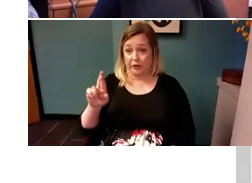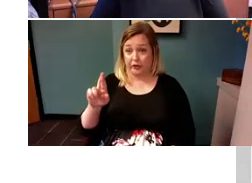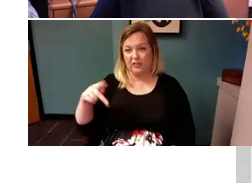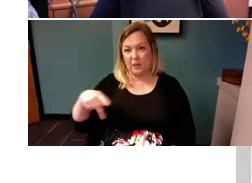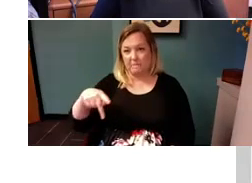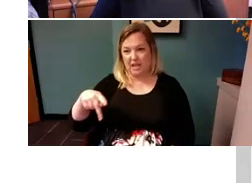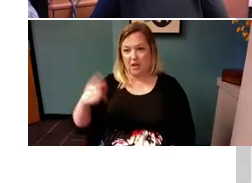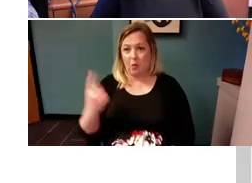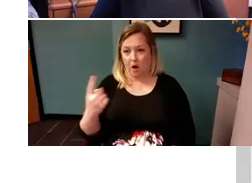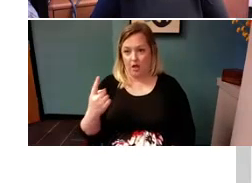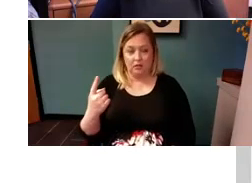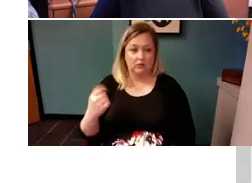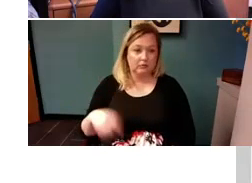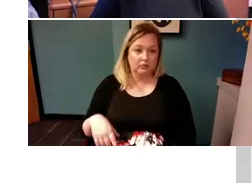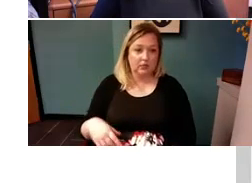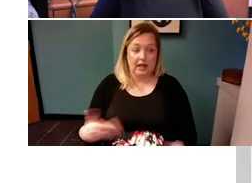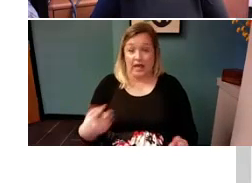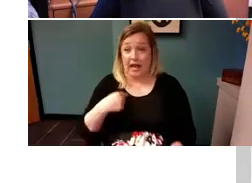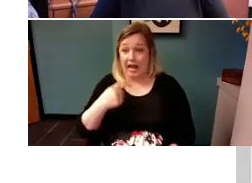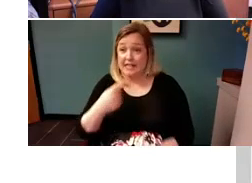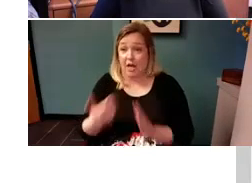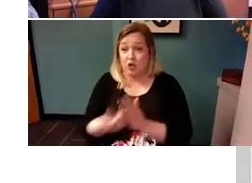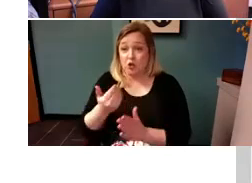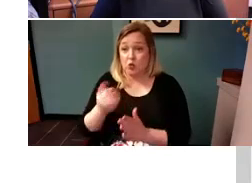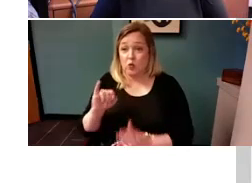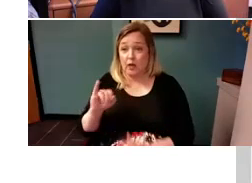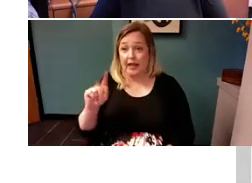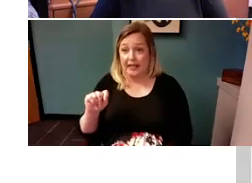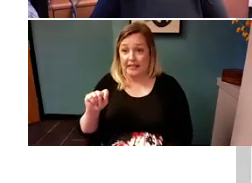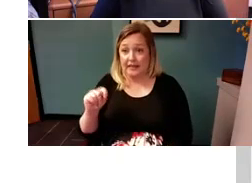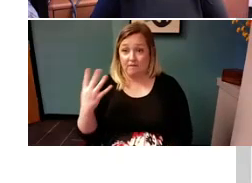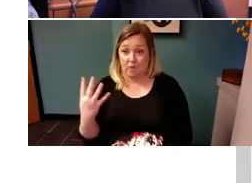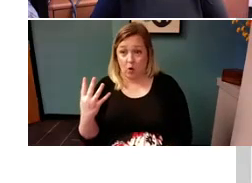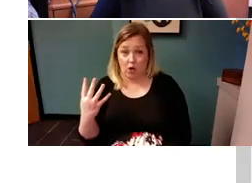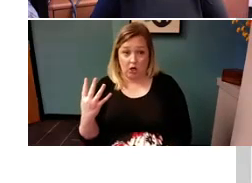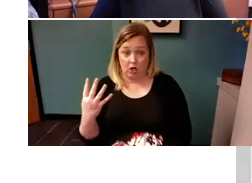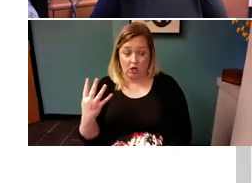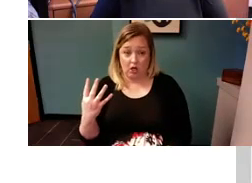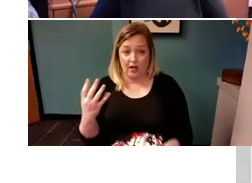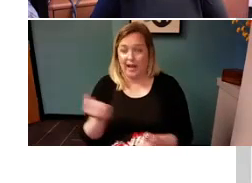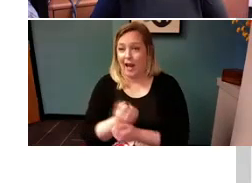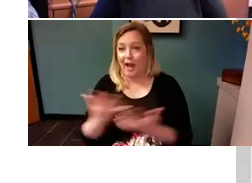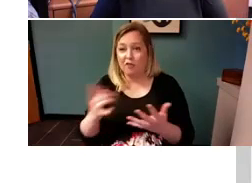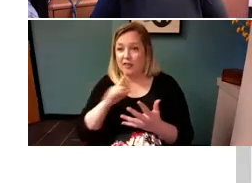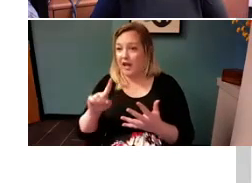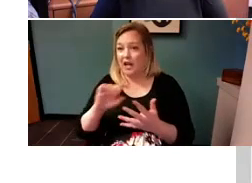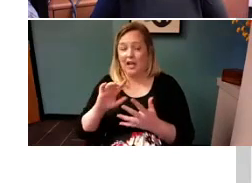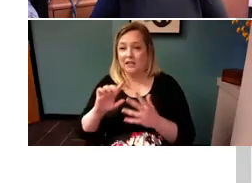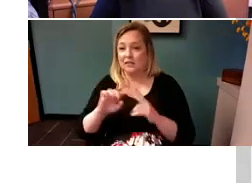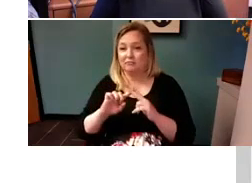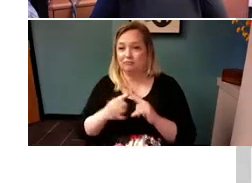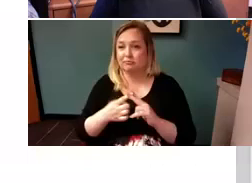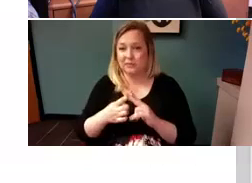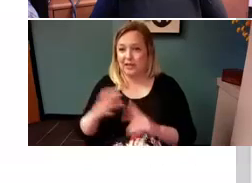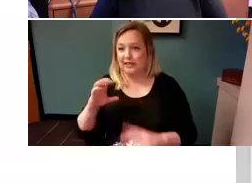new int 4. And let's say these are all initialized to 0, 1, 2, 3. I'm not going to type out the code for